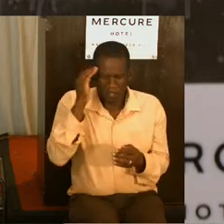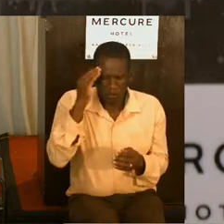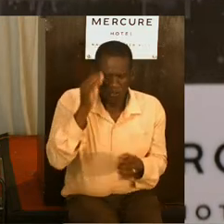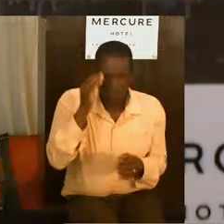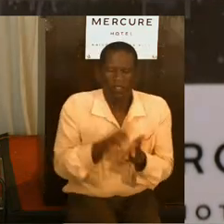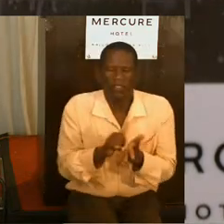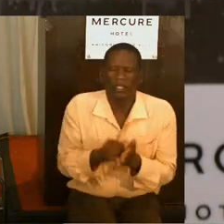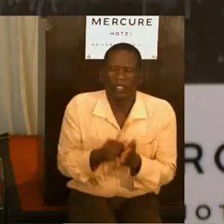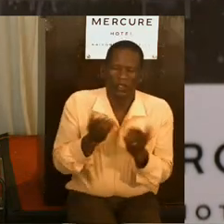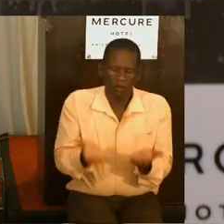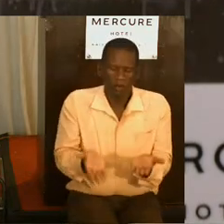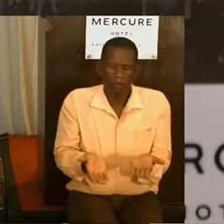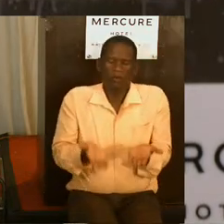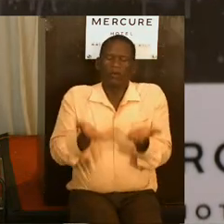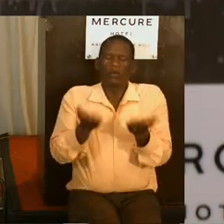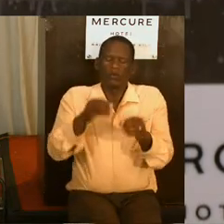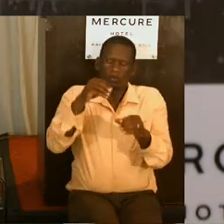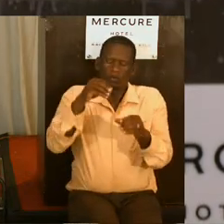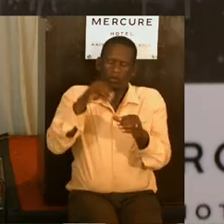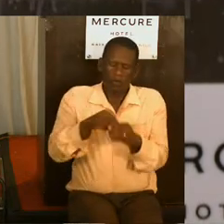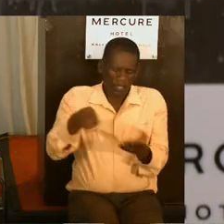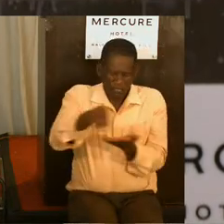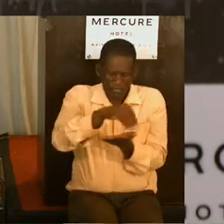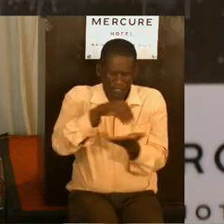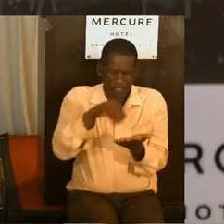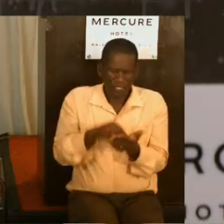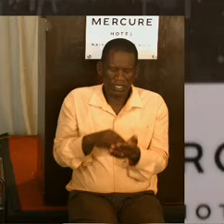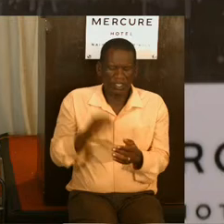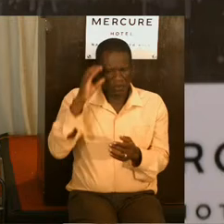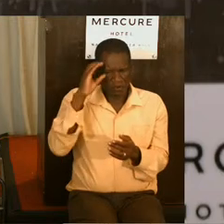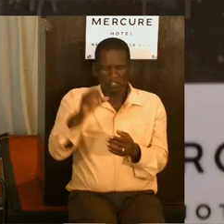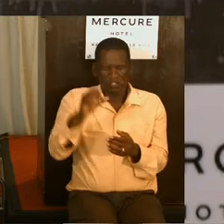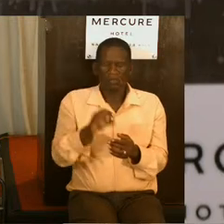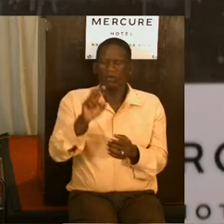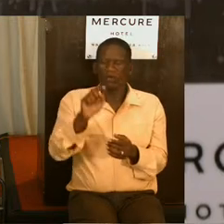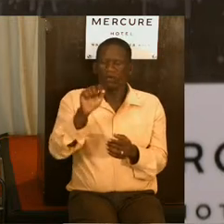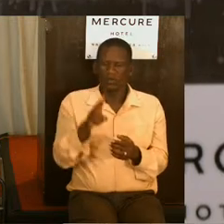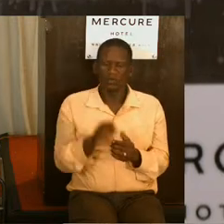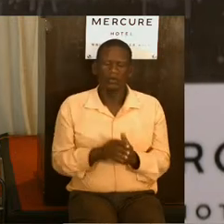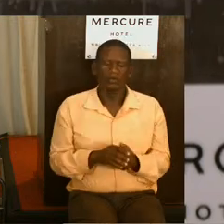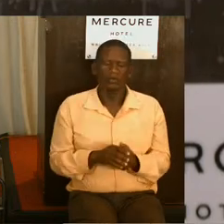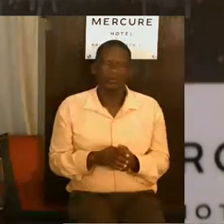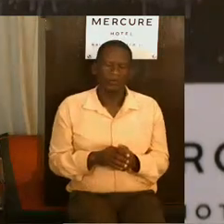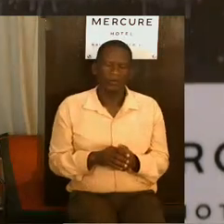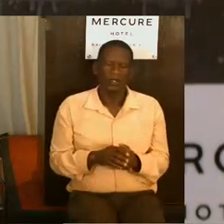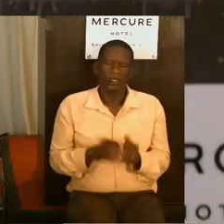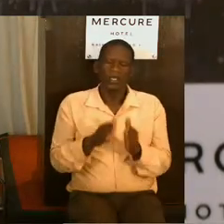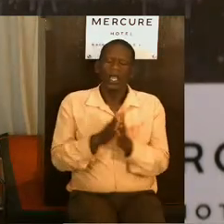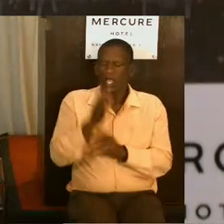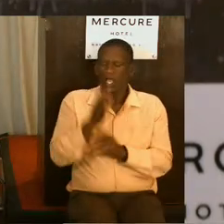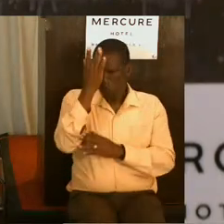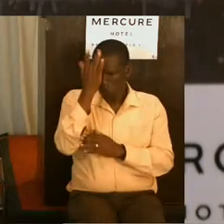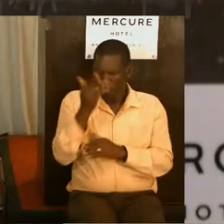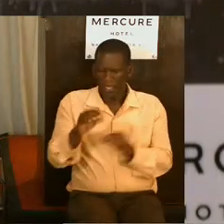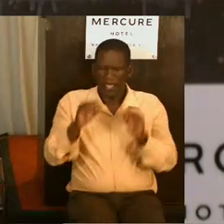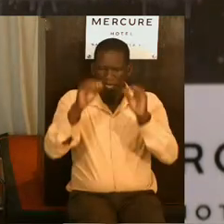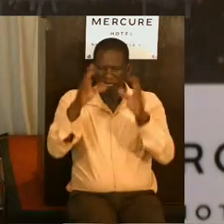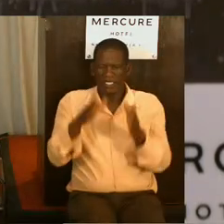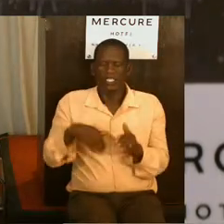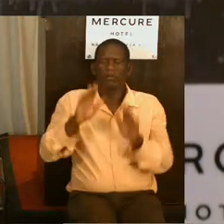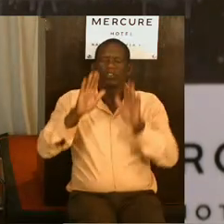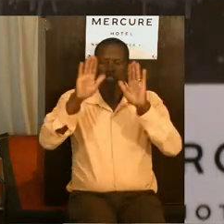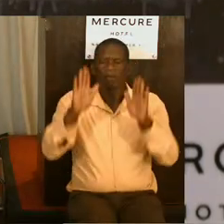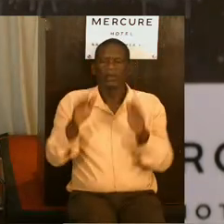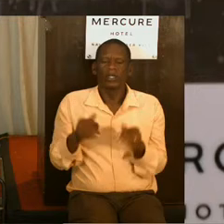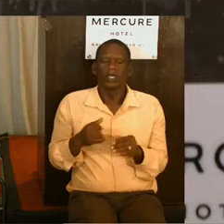that promotes that puts at the center the concept of and why are the teachers the most